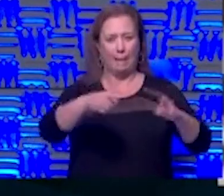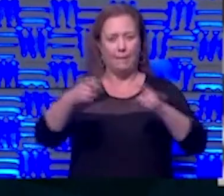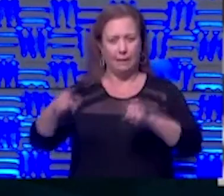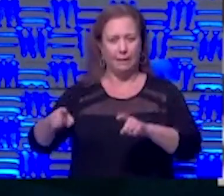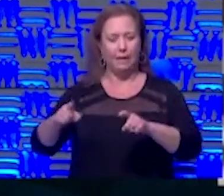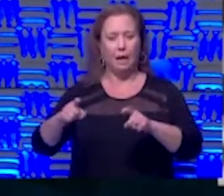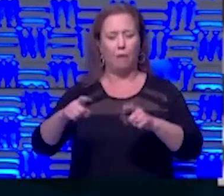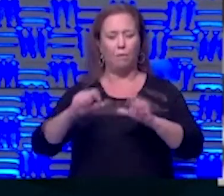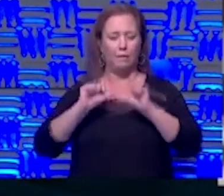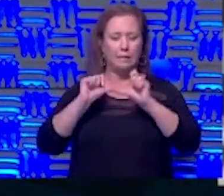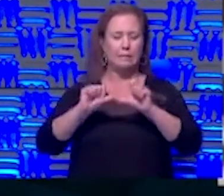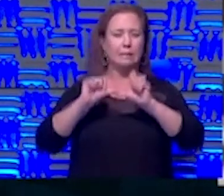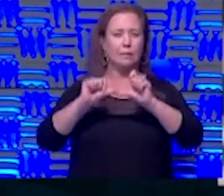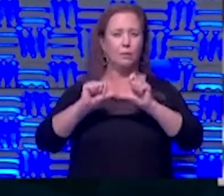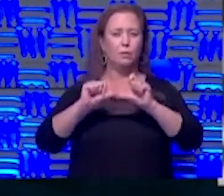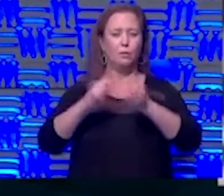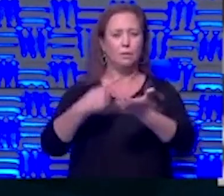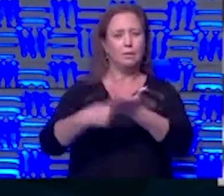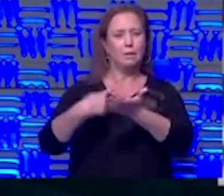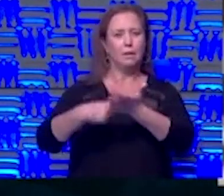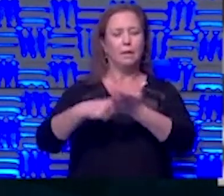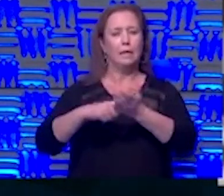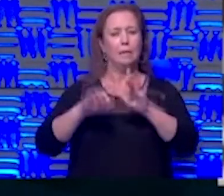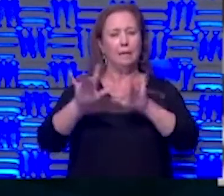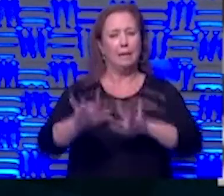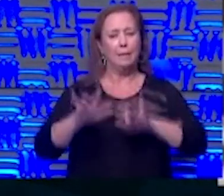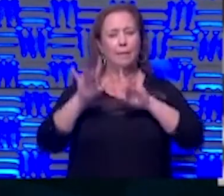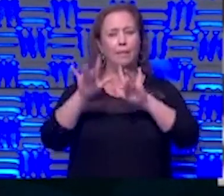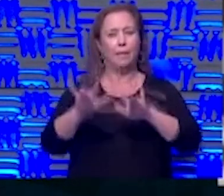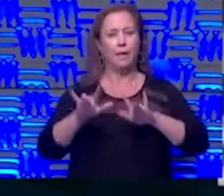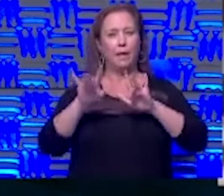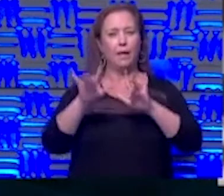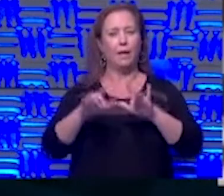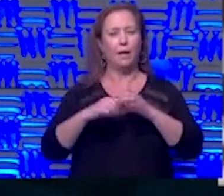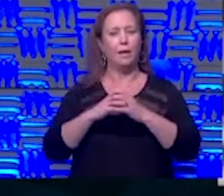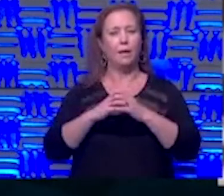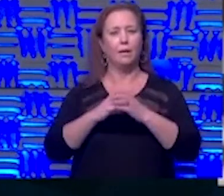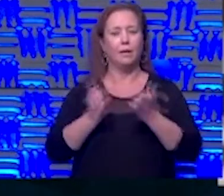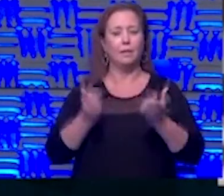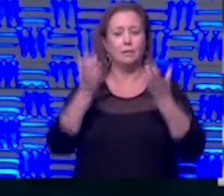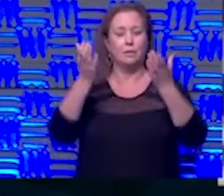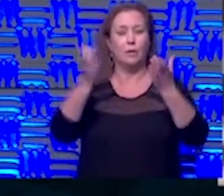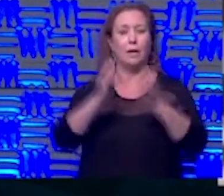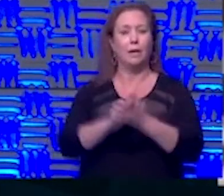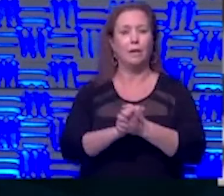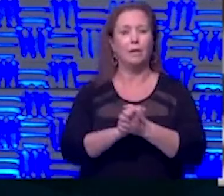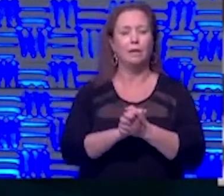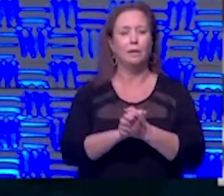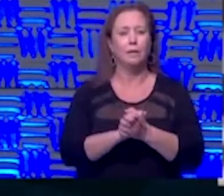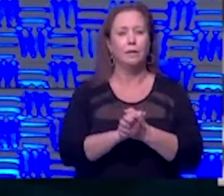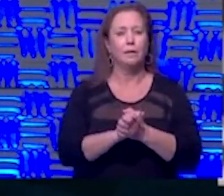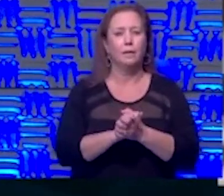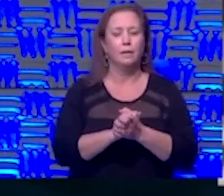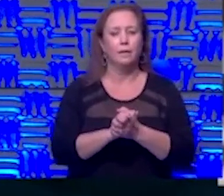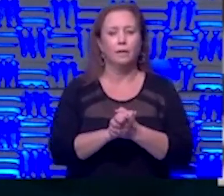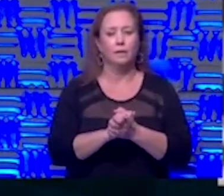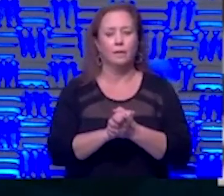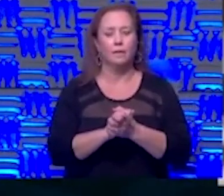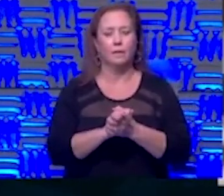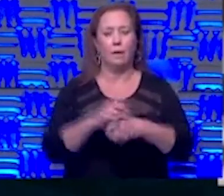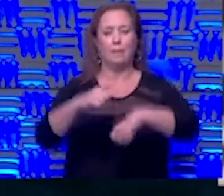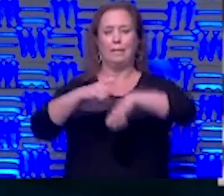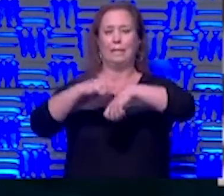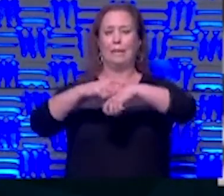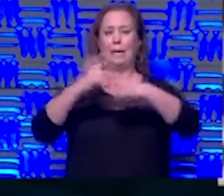continue to dialogue and to be empathetic, as was suggested. And let me take a particular time to